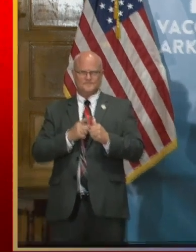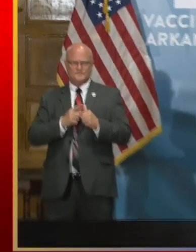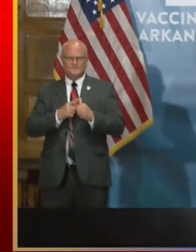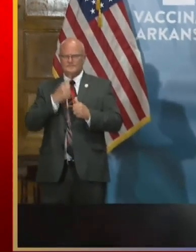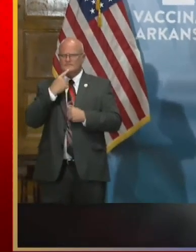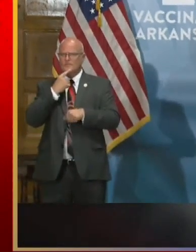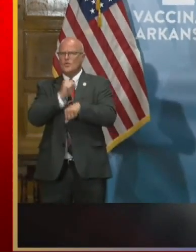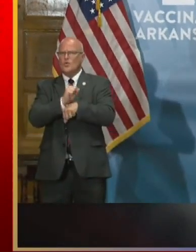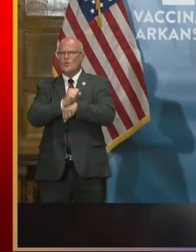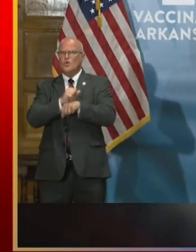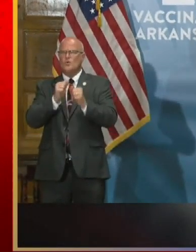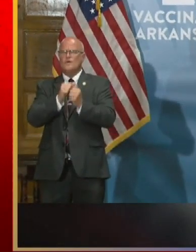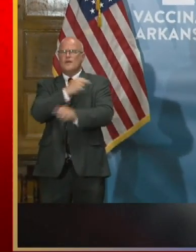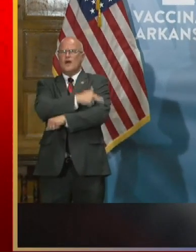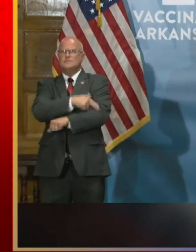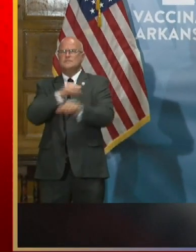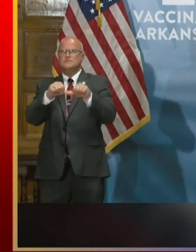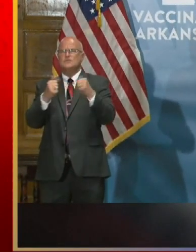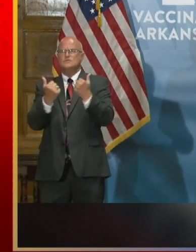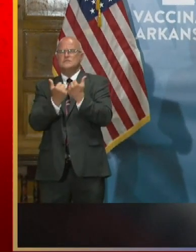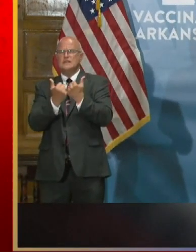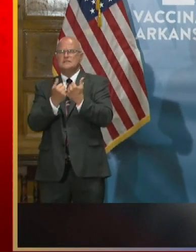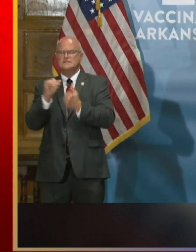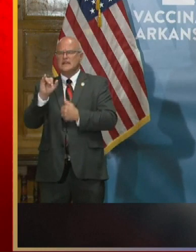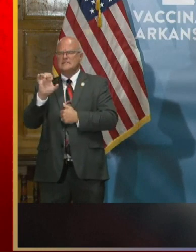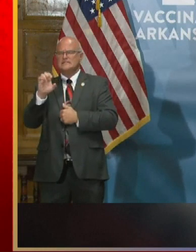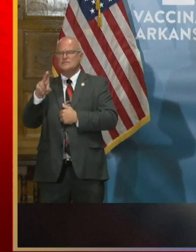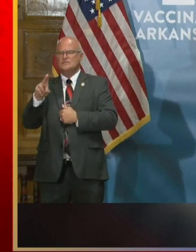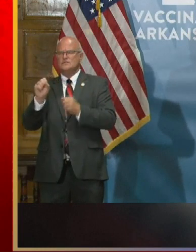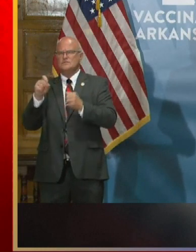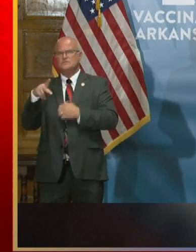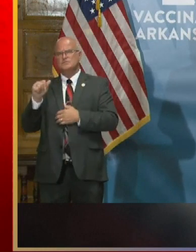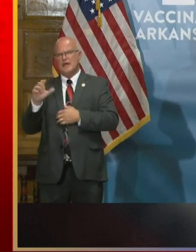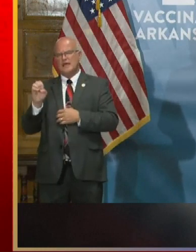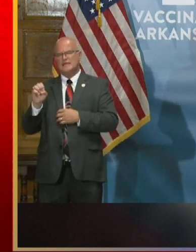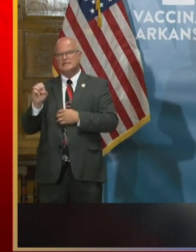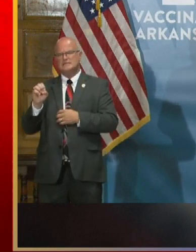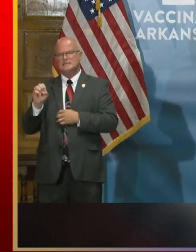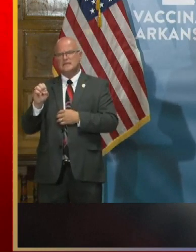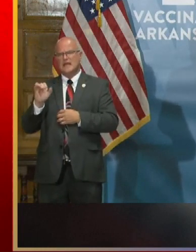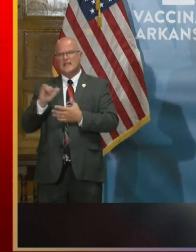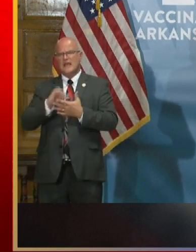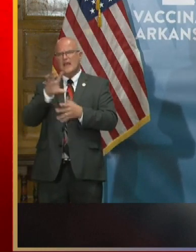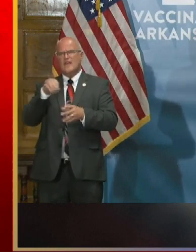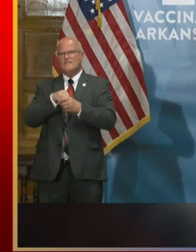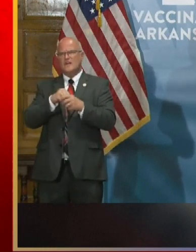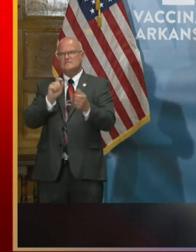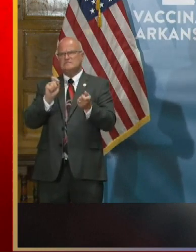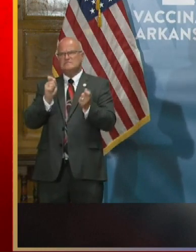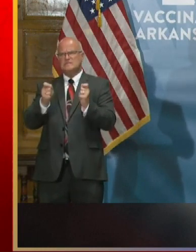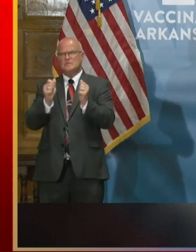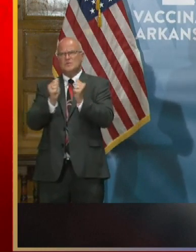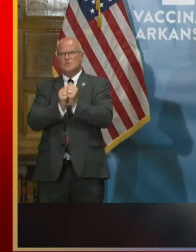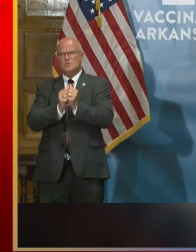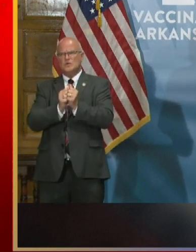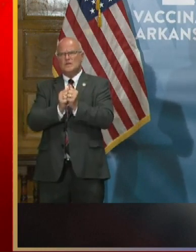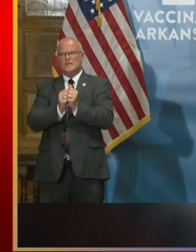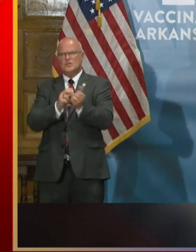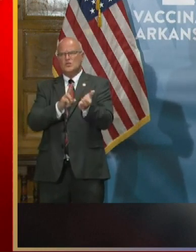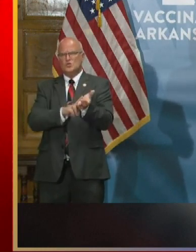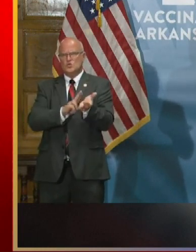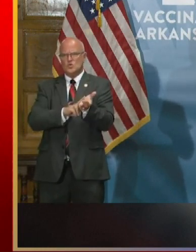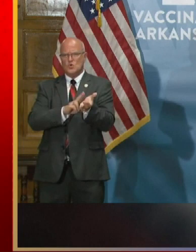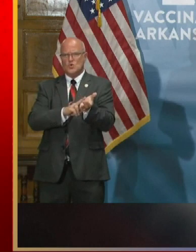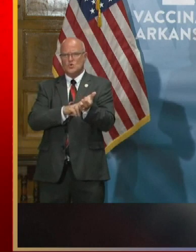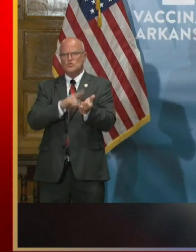you say you're working with the Hospital Association on ICU space, has that involved any adjustments to nurse or respiratory